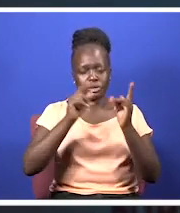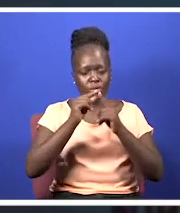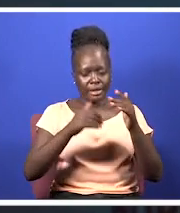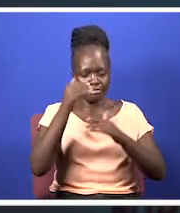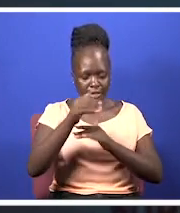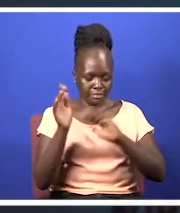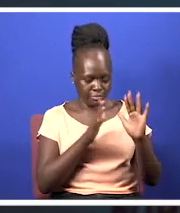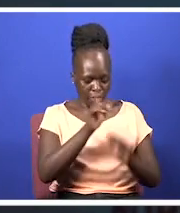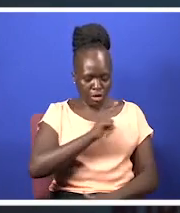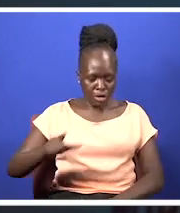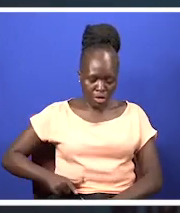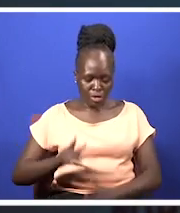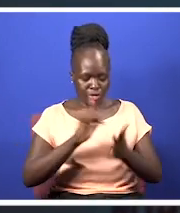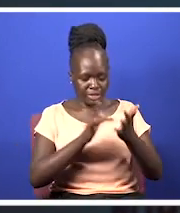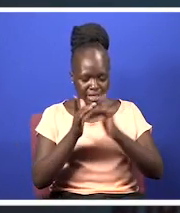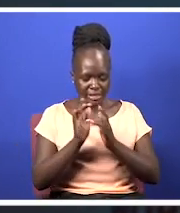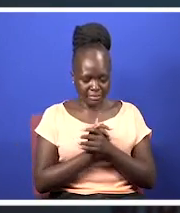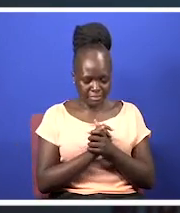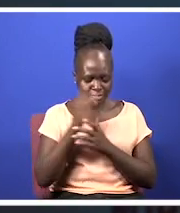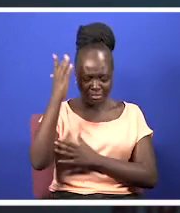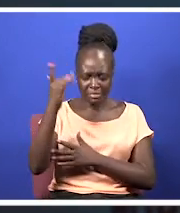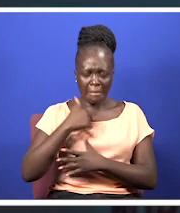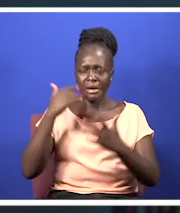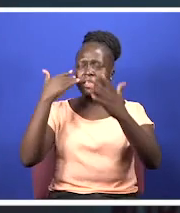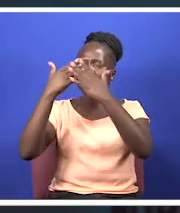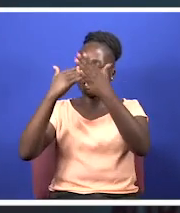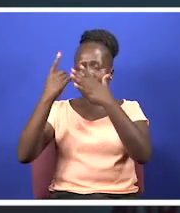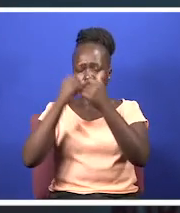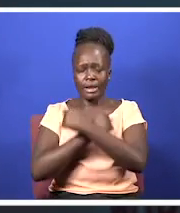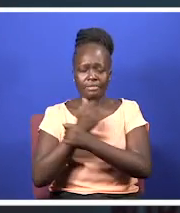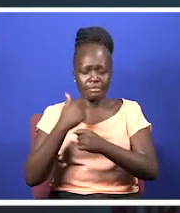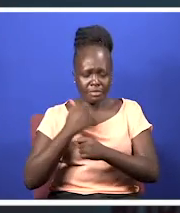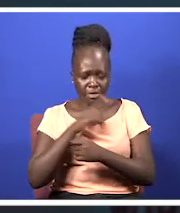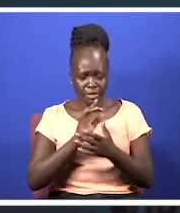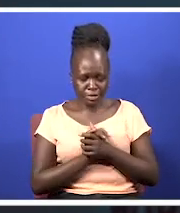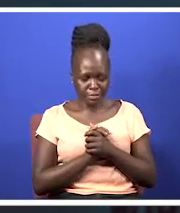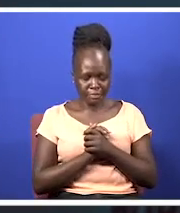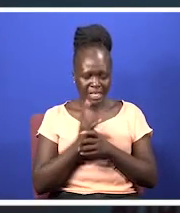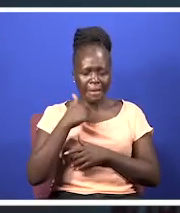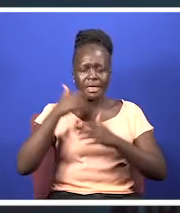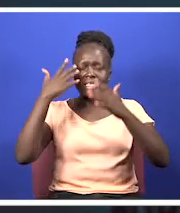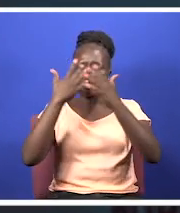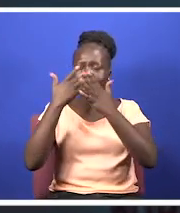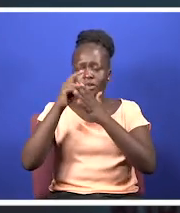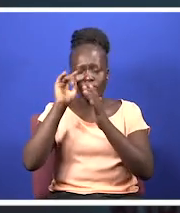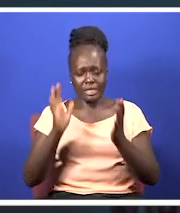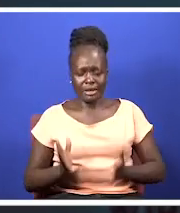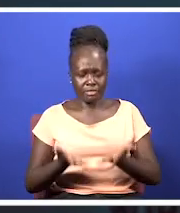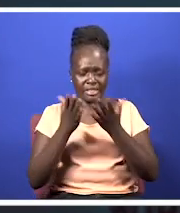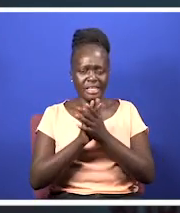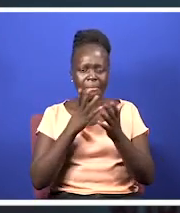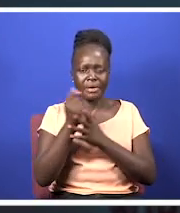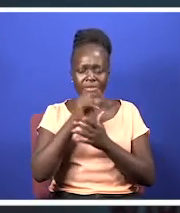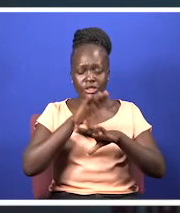me. Lord Jesus, I thank you for loving me. I thank you for the sacrifice